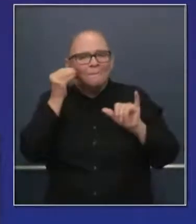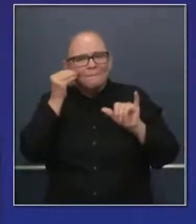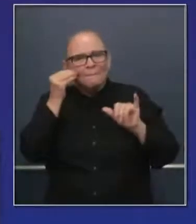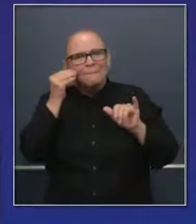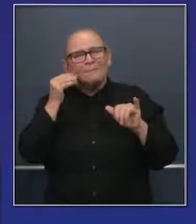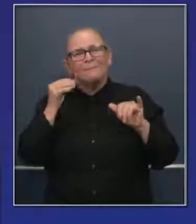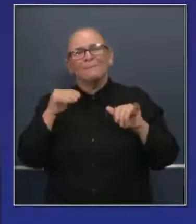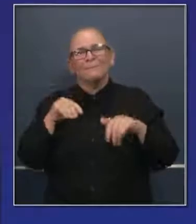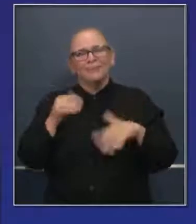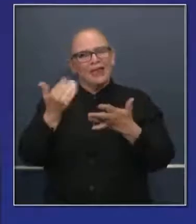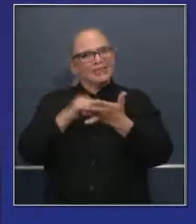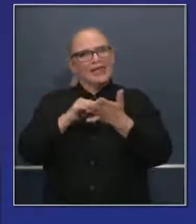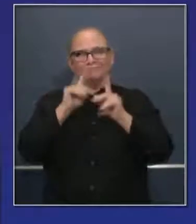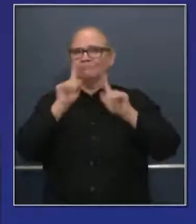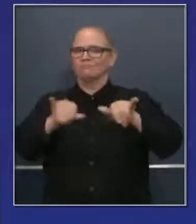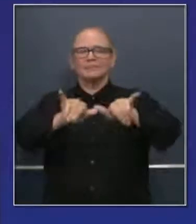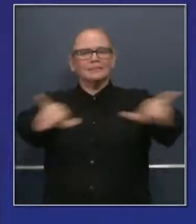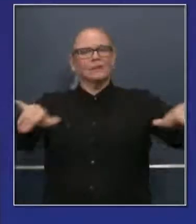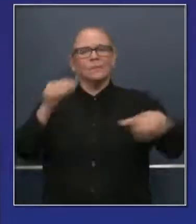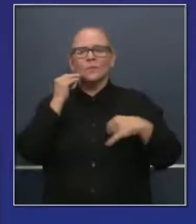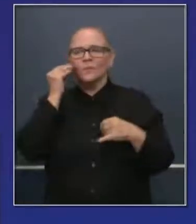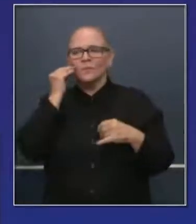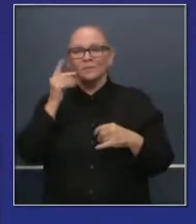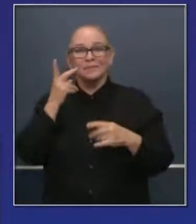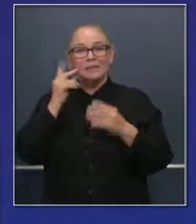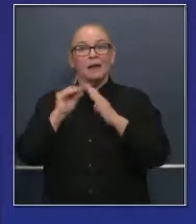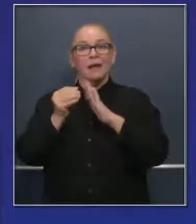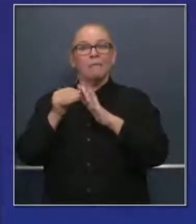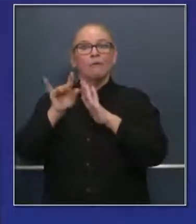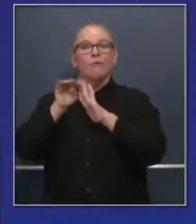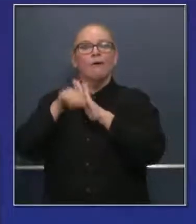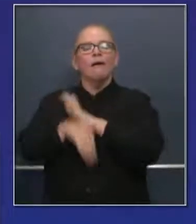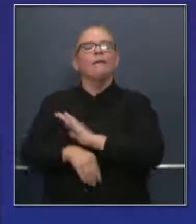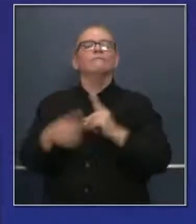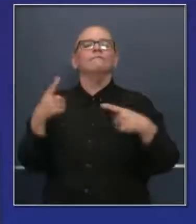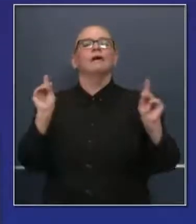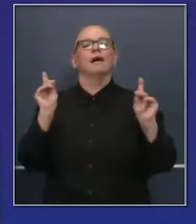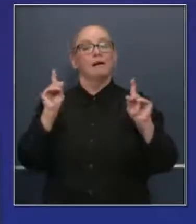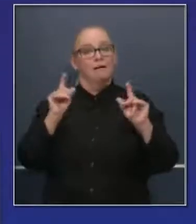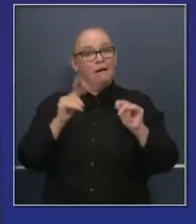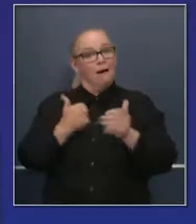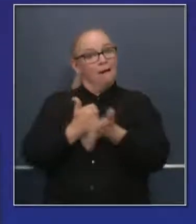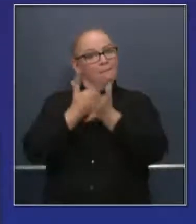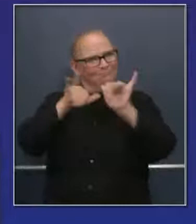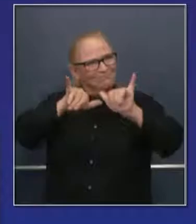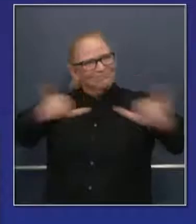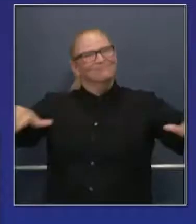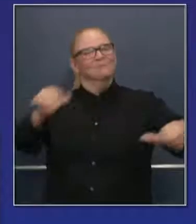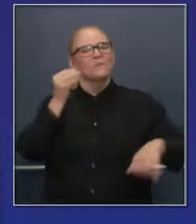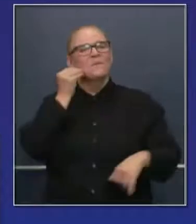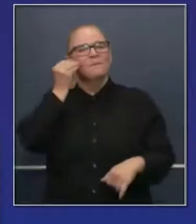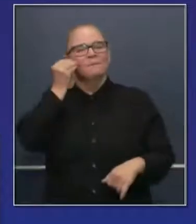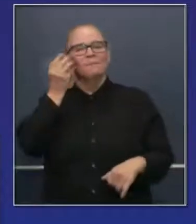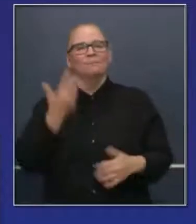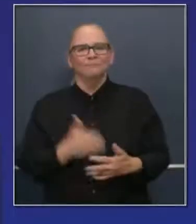stay-at-home order. You could see that line spiked and substantially began its decline.